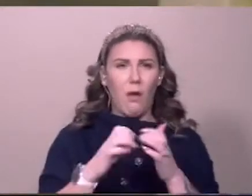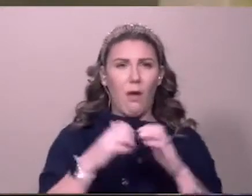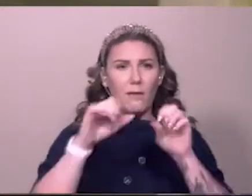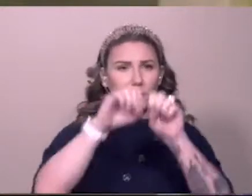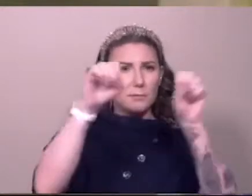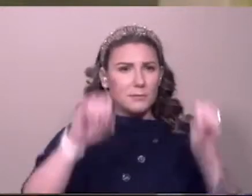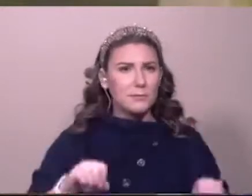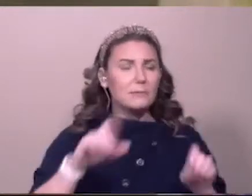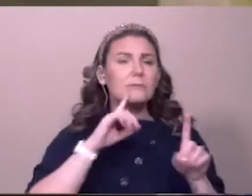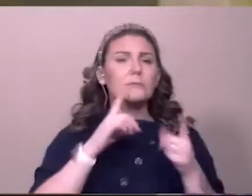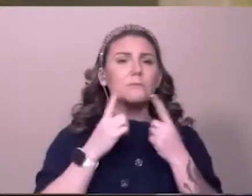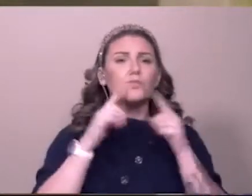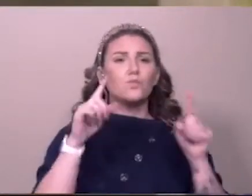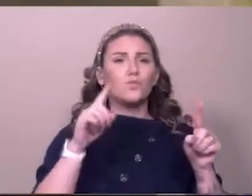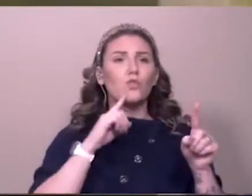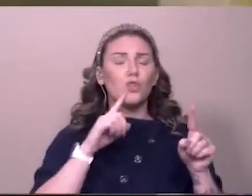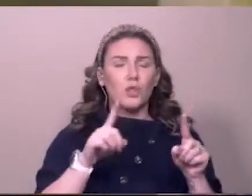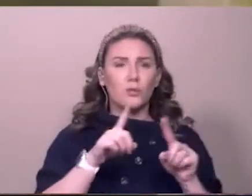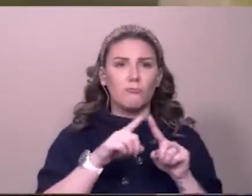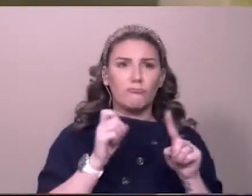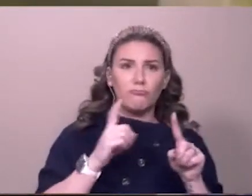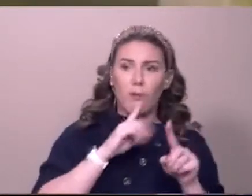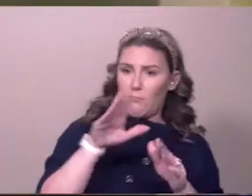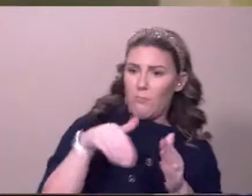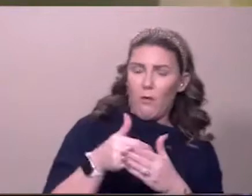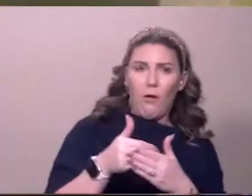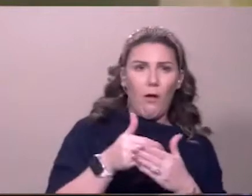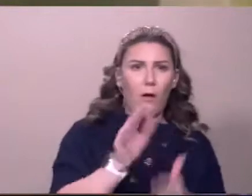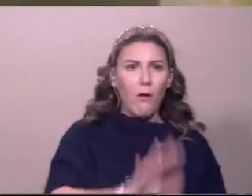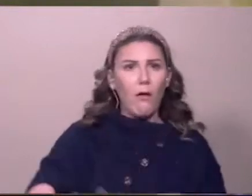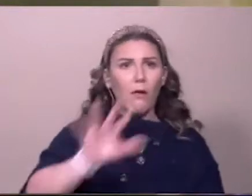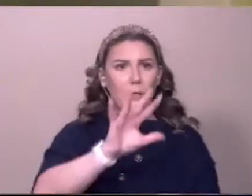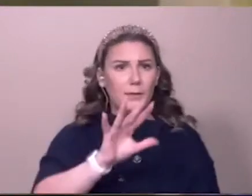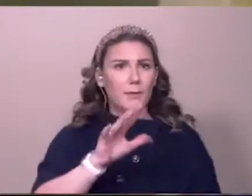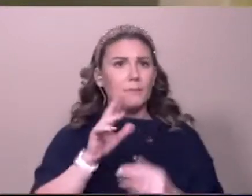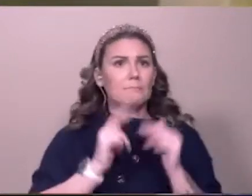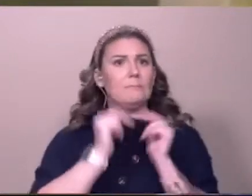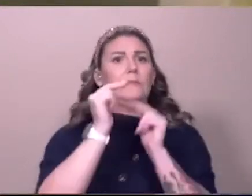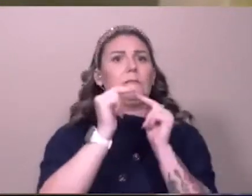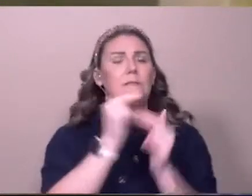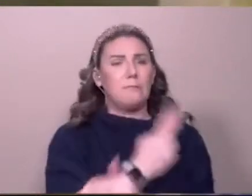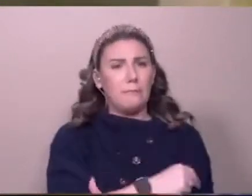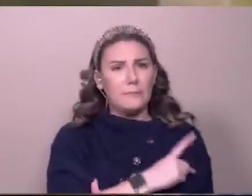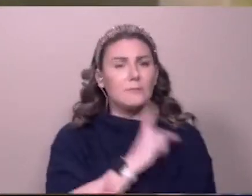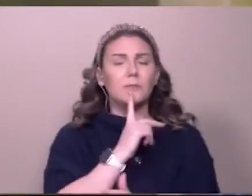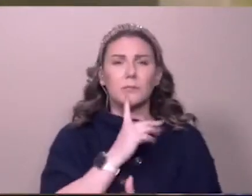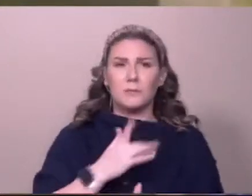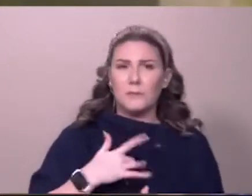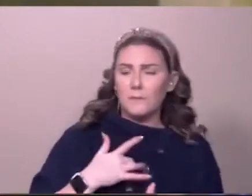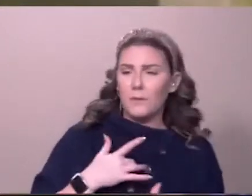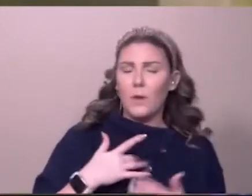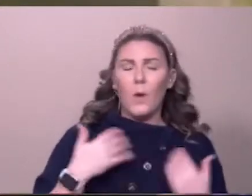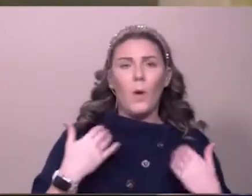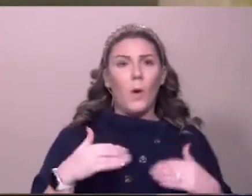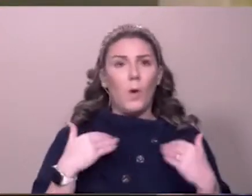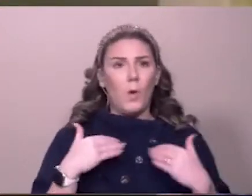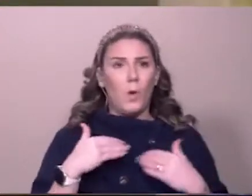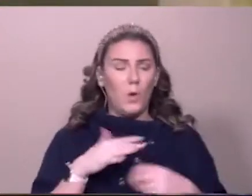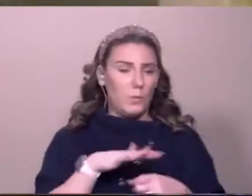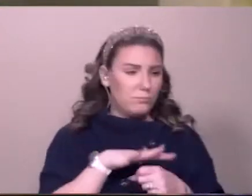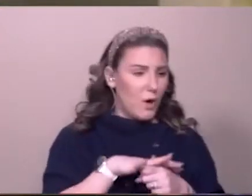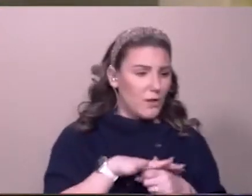working from the bottom up, and certainly the sending facilities feel the relief on the pressure before the